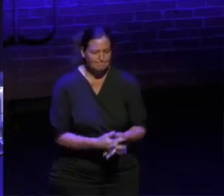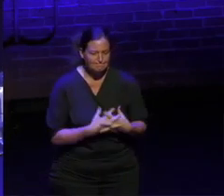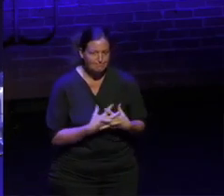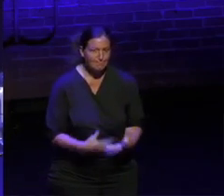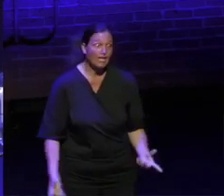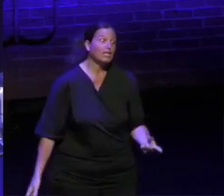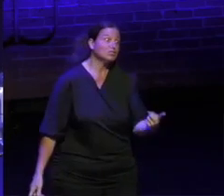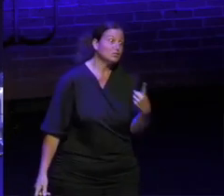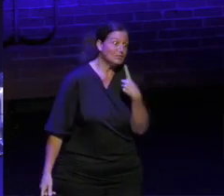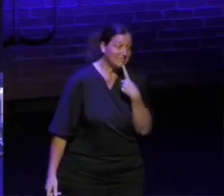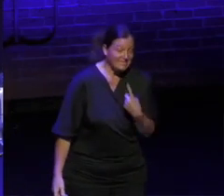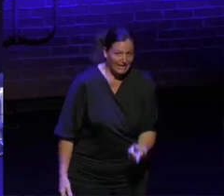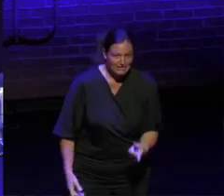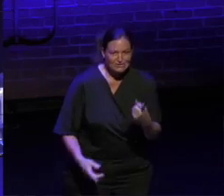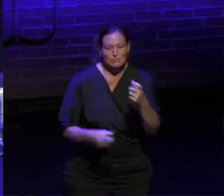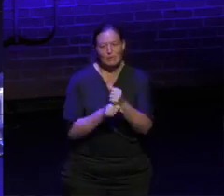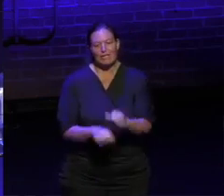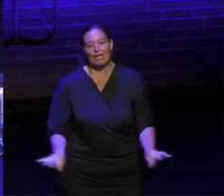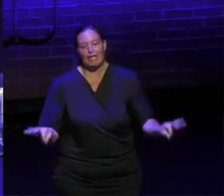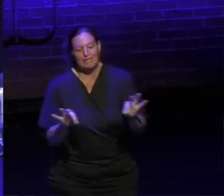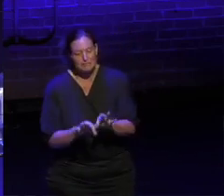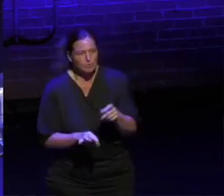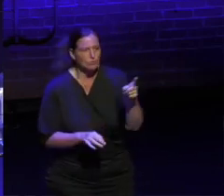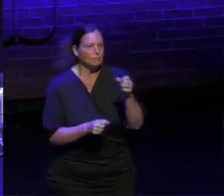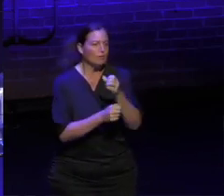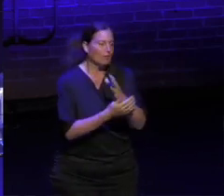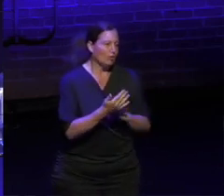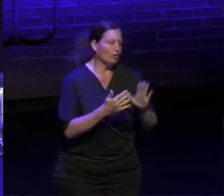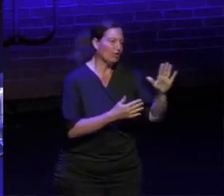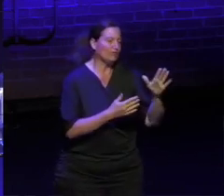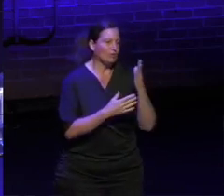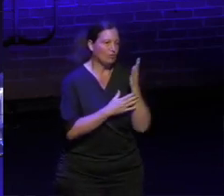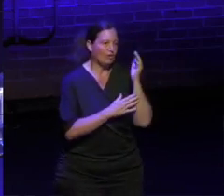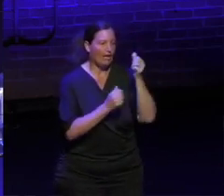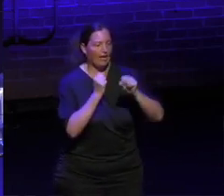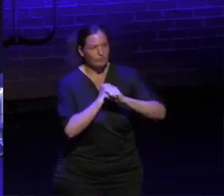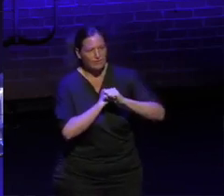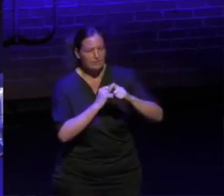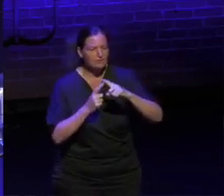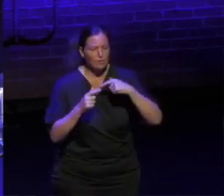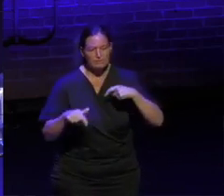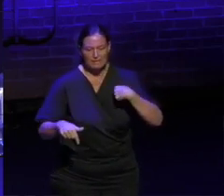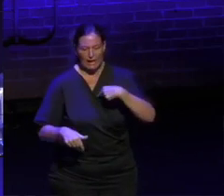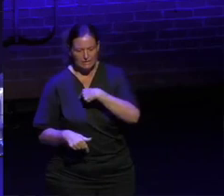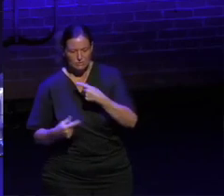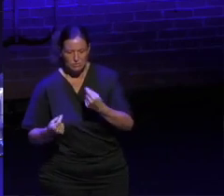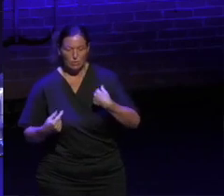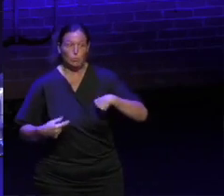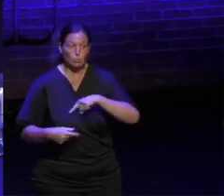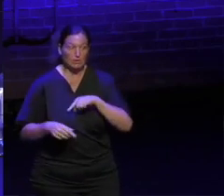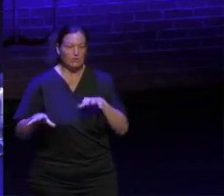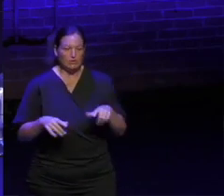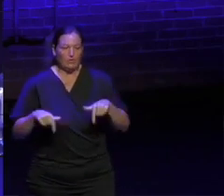You say it. You make it important. You make it part of your platform. Don't need us to do it. We're doing